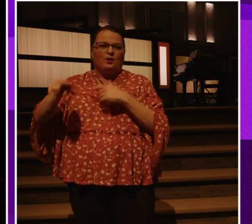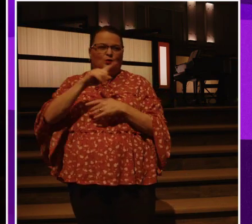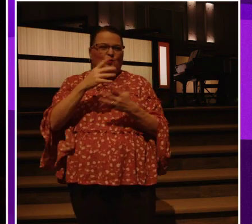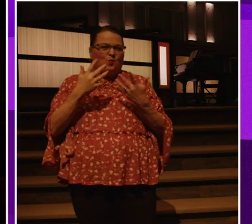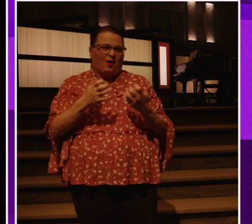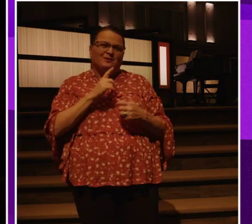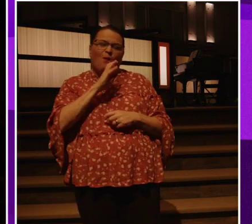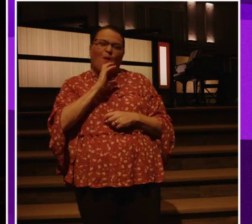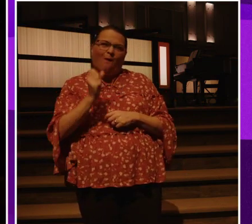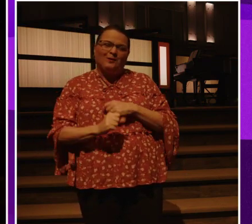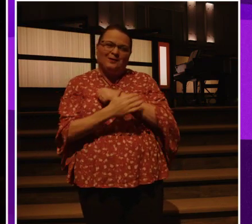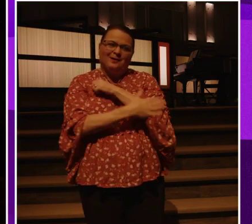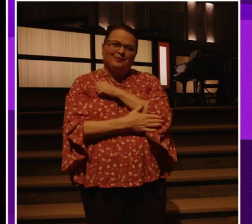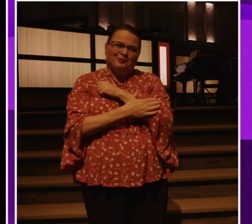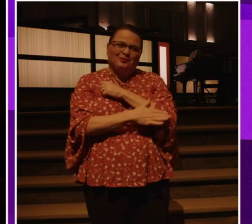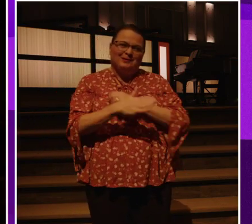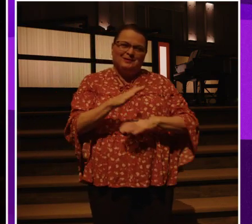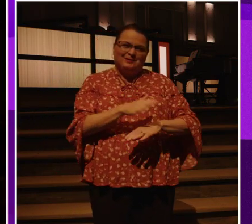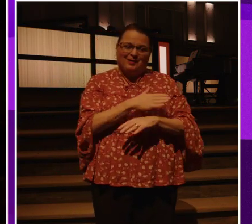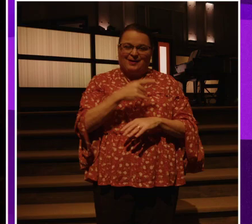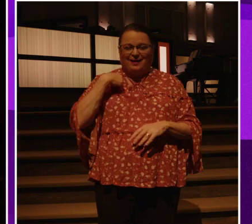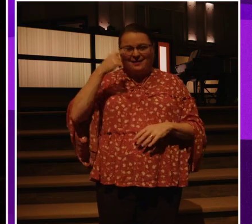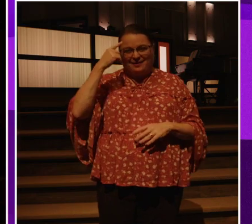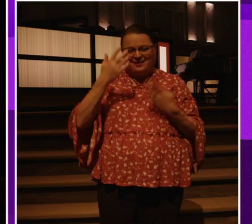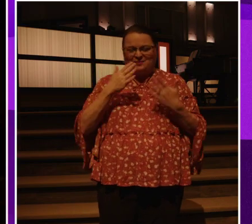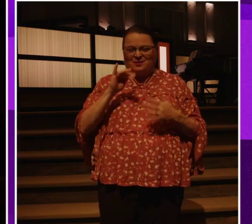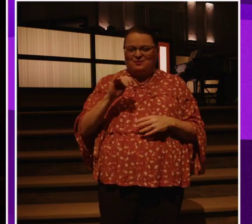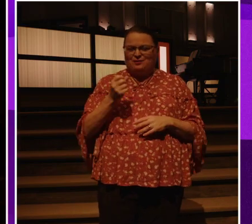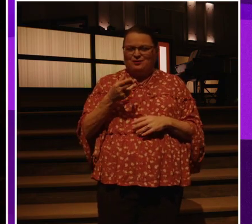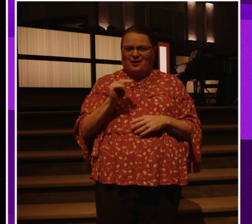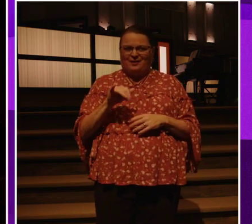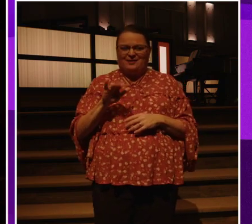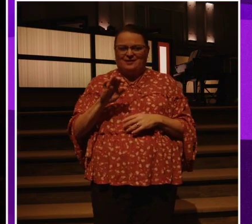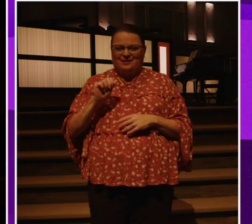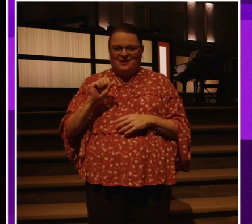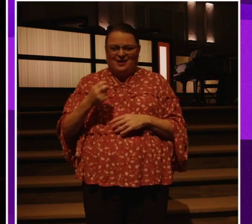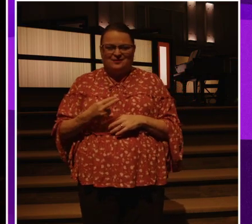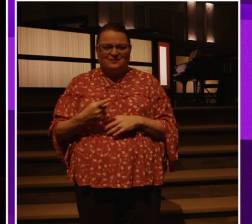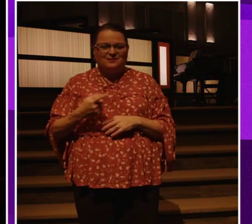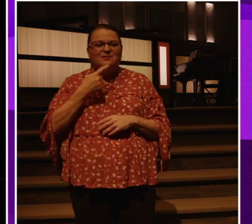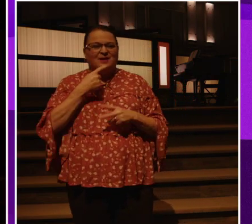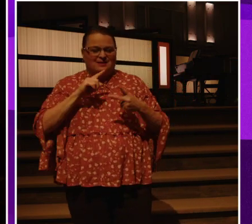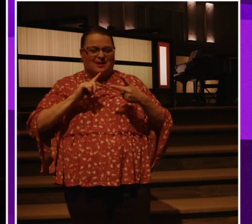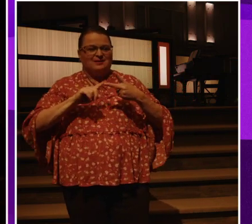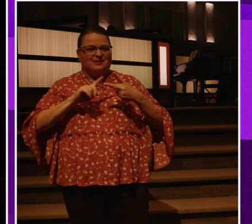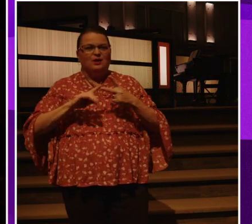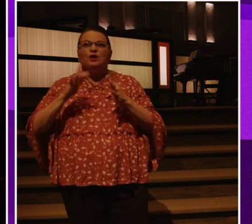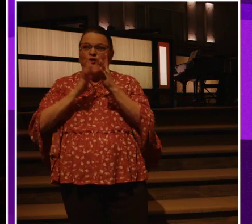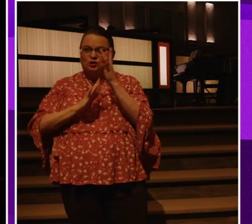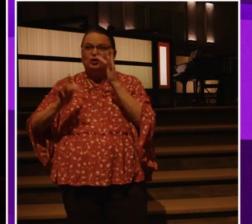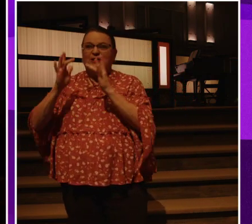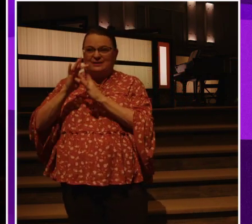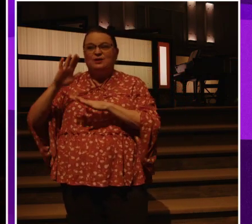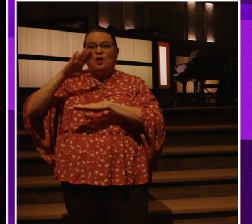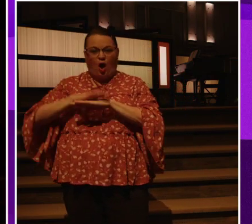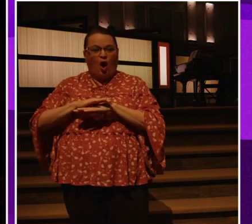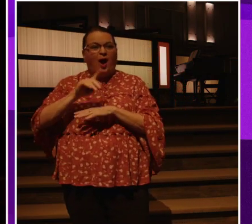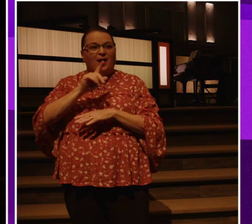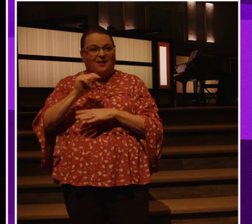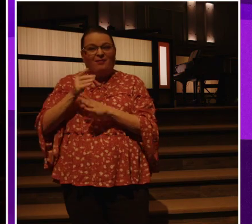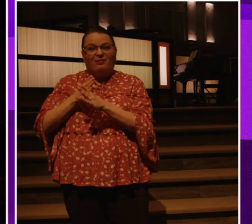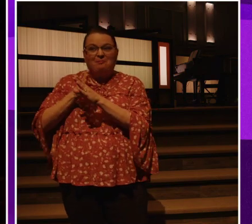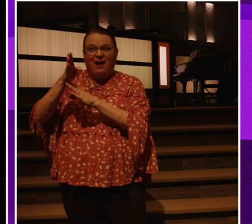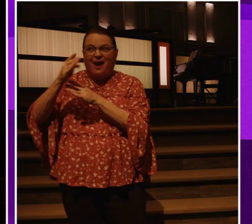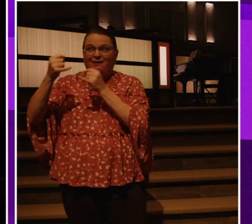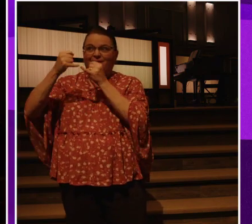heard that or not, but if you don't know the second part, it's Jesus on the main line, tell him what